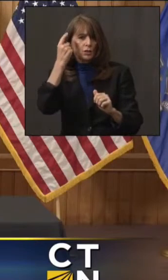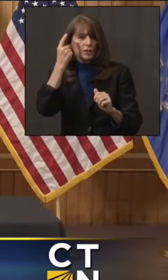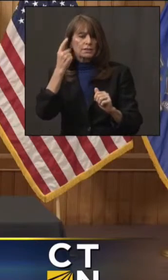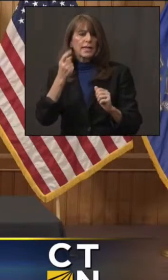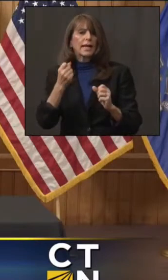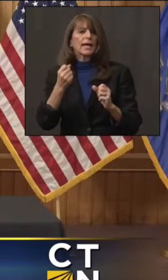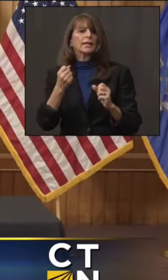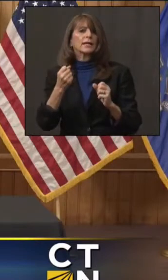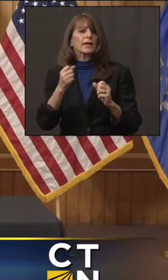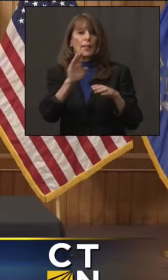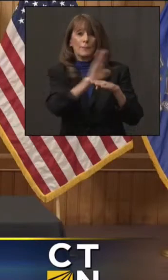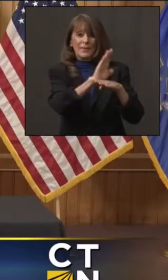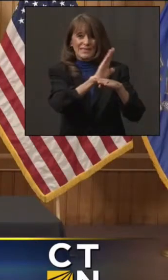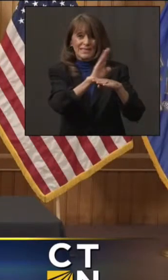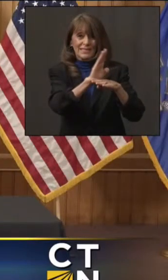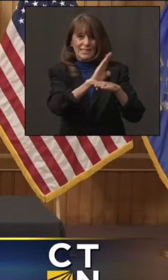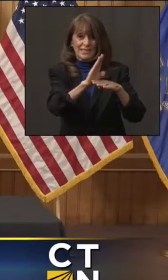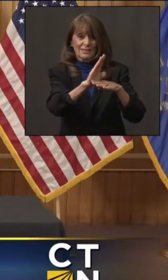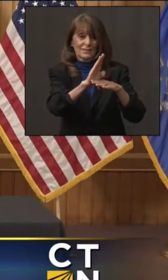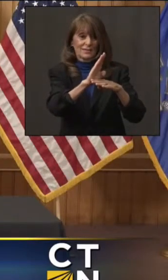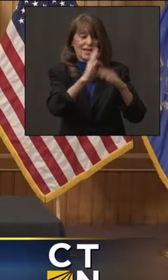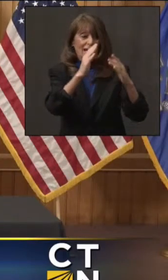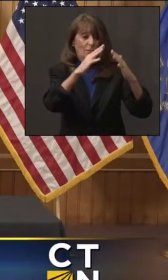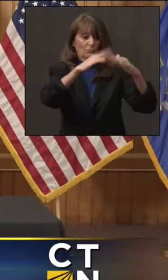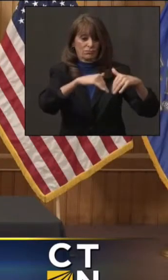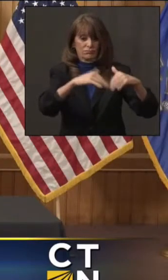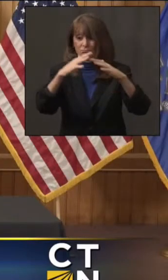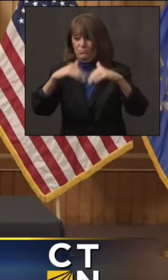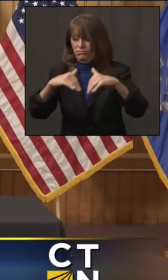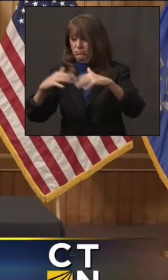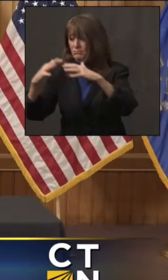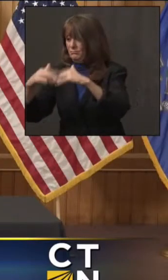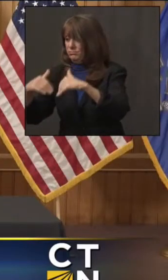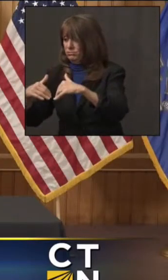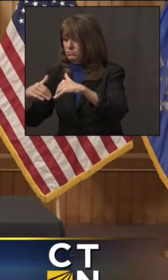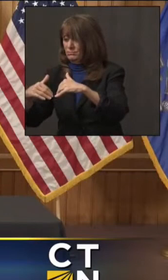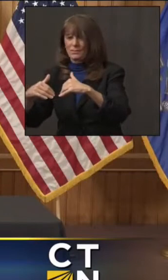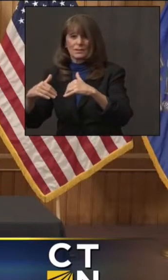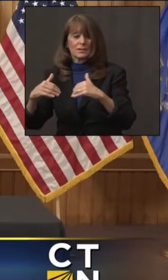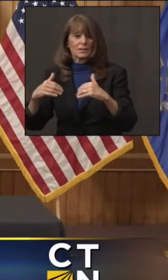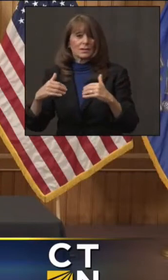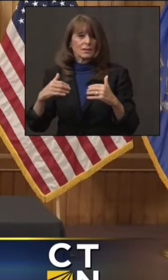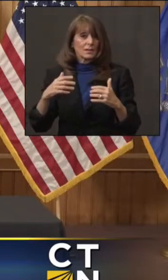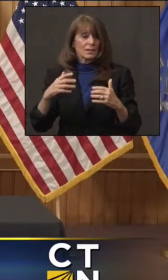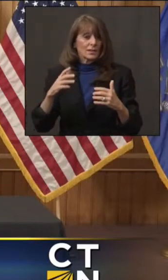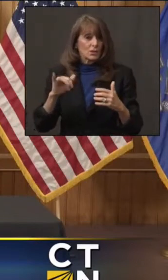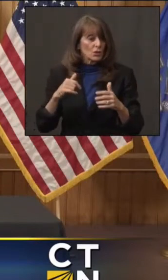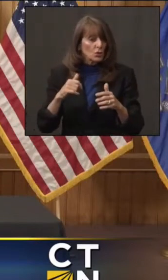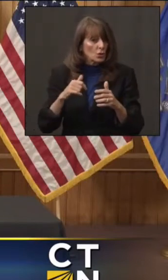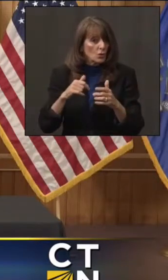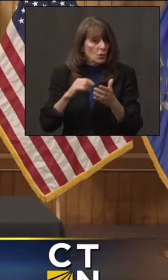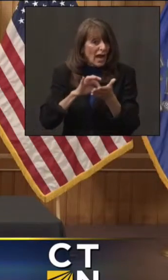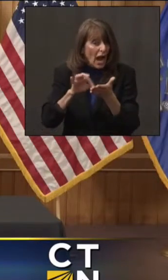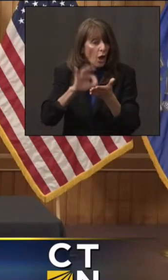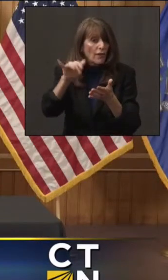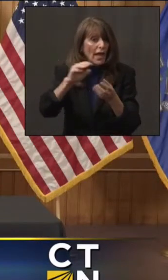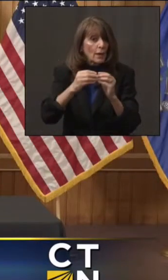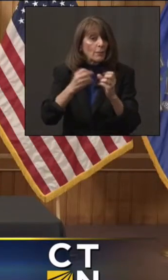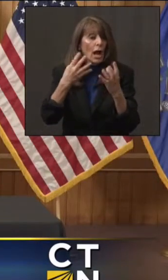out of business this year due to pandemic or otherwise. Is that a number we track as a state, just in